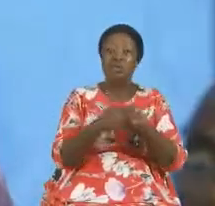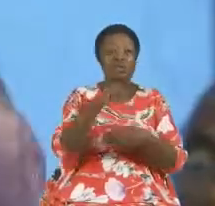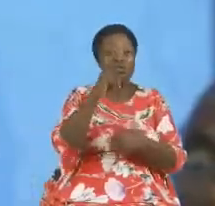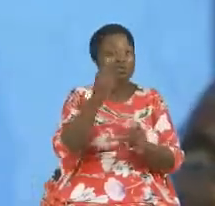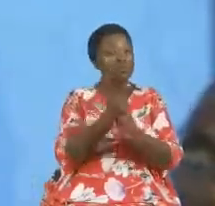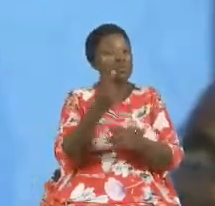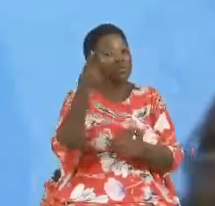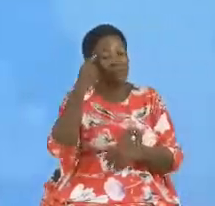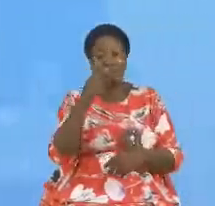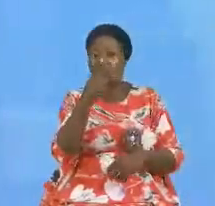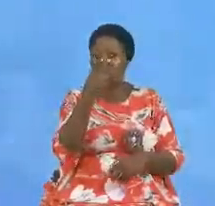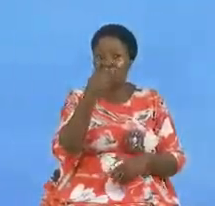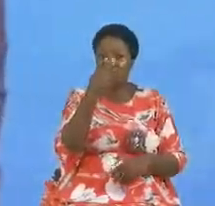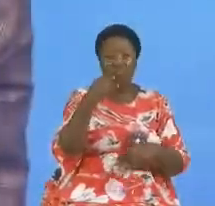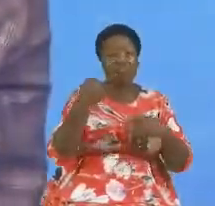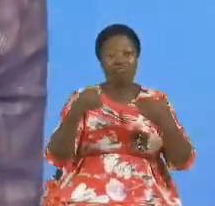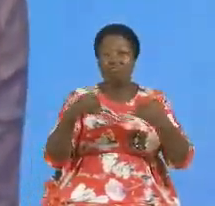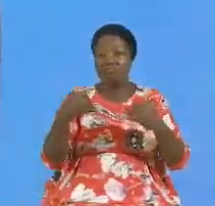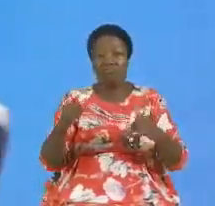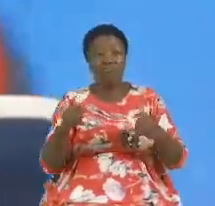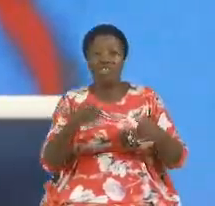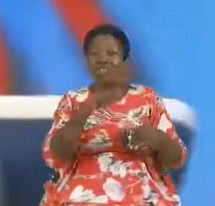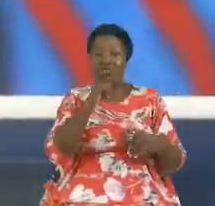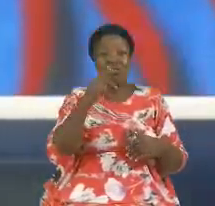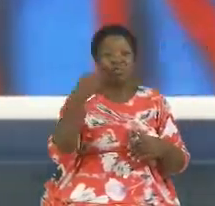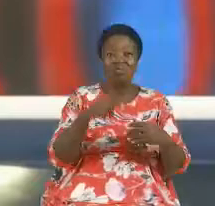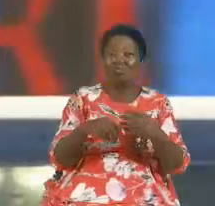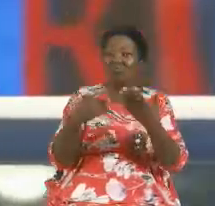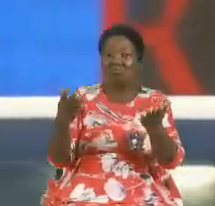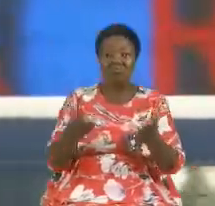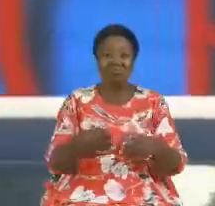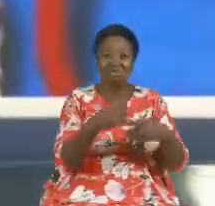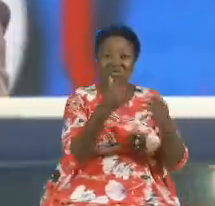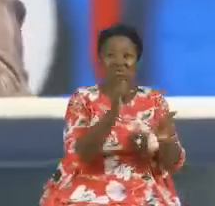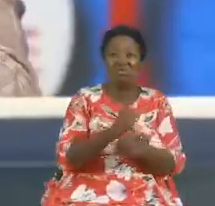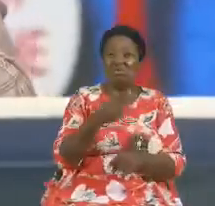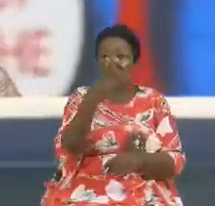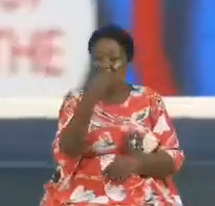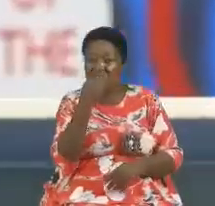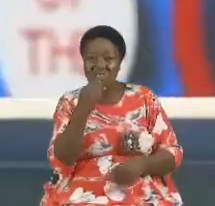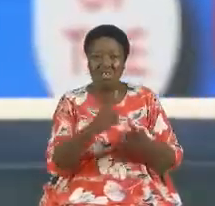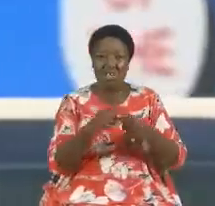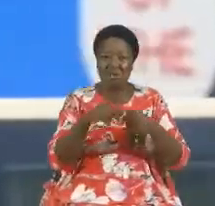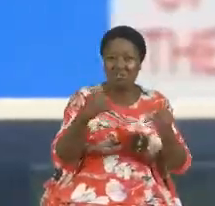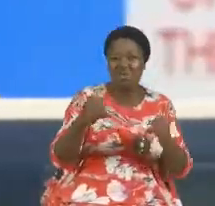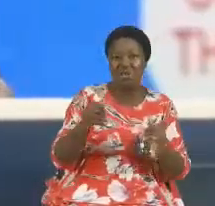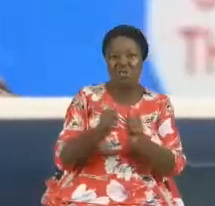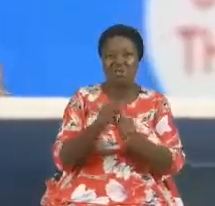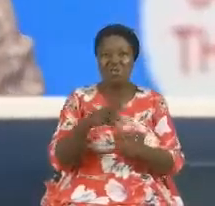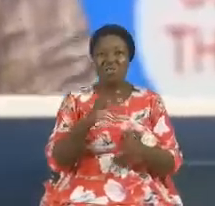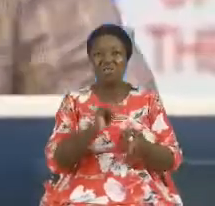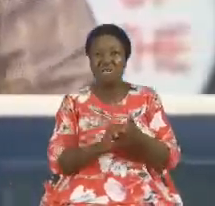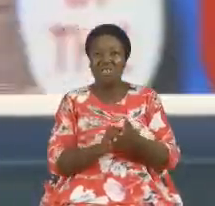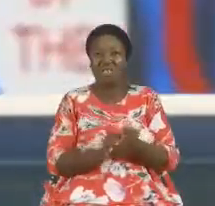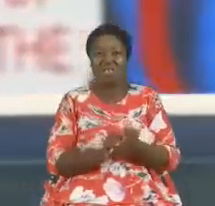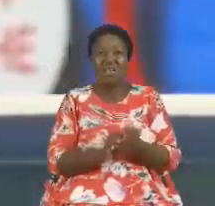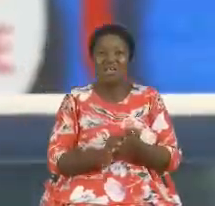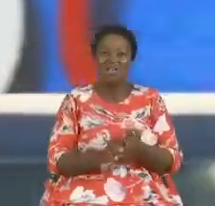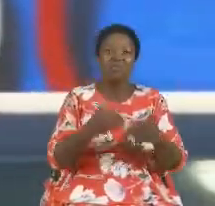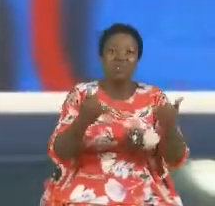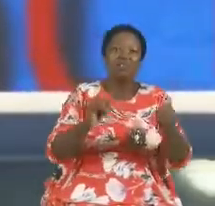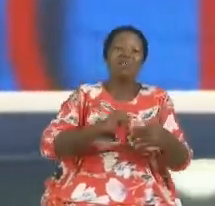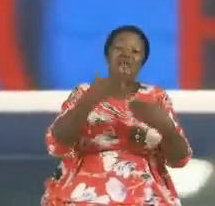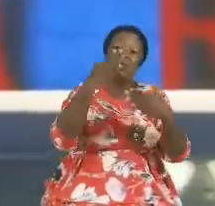if ye continue. Now, crusade is not for play. Crusade is not like gambling. Crusade is not